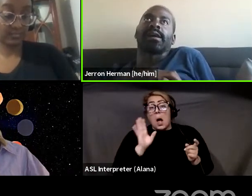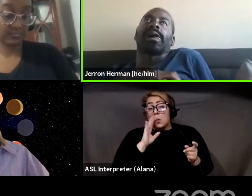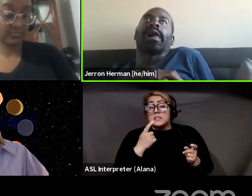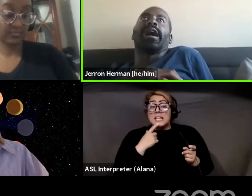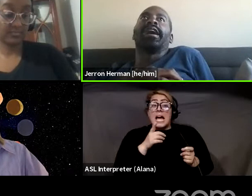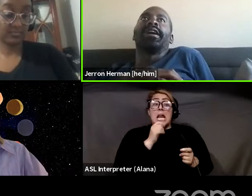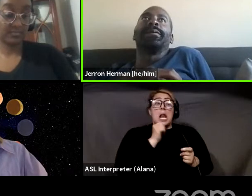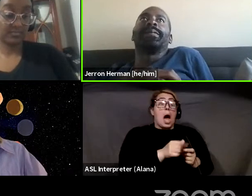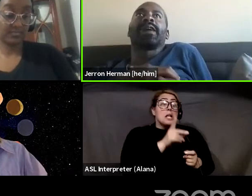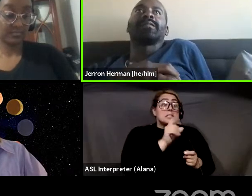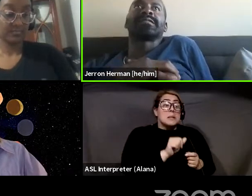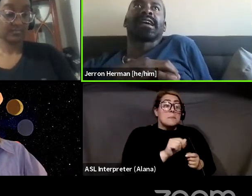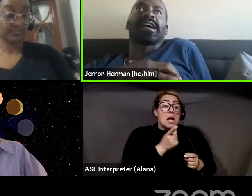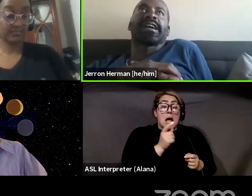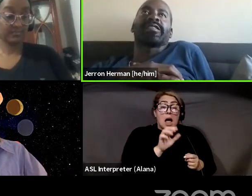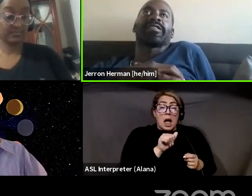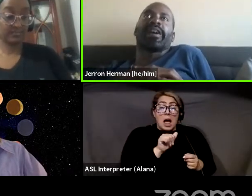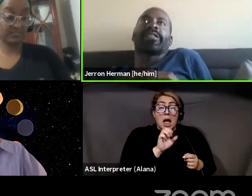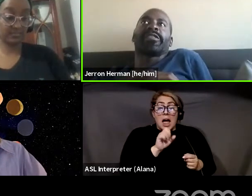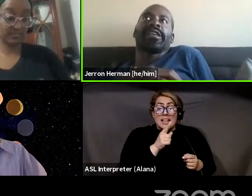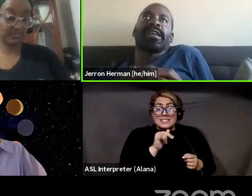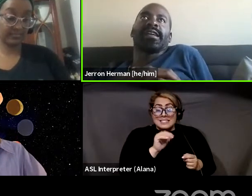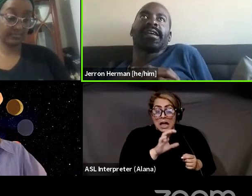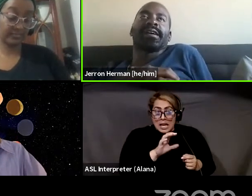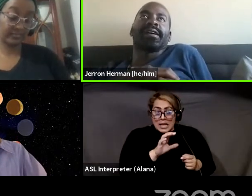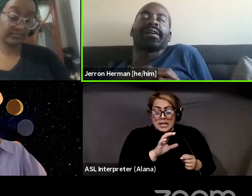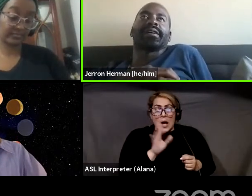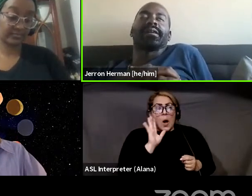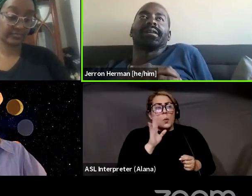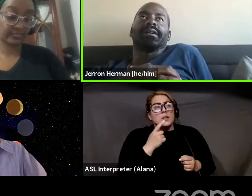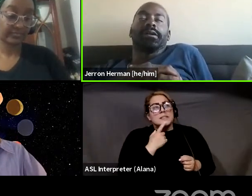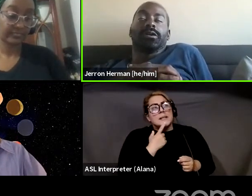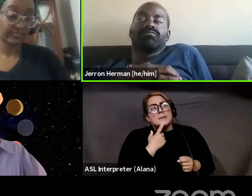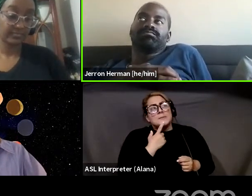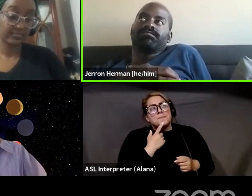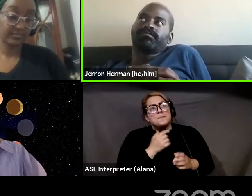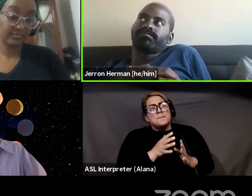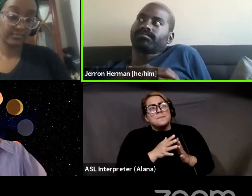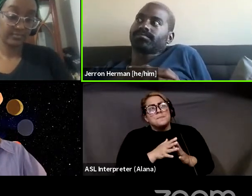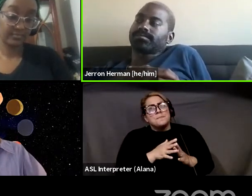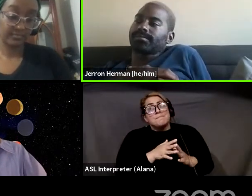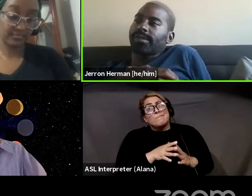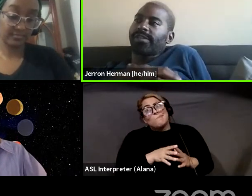aesthetics, I would say that the